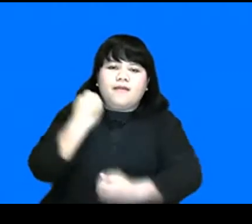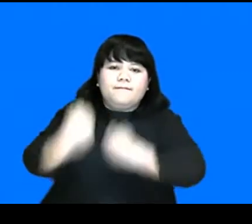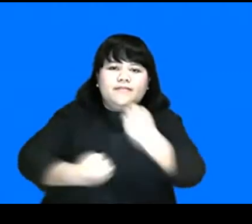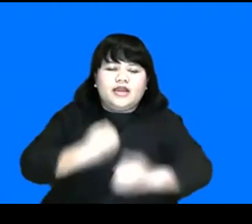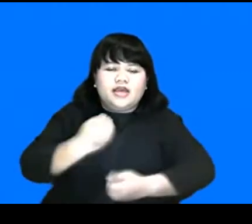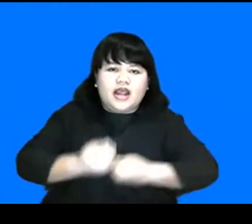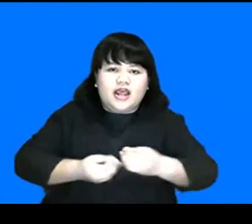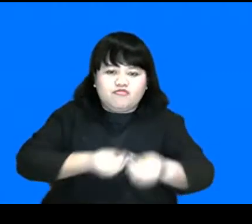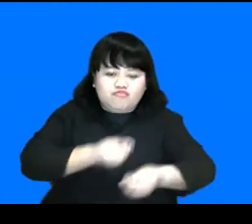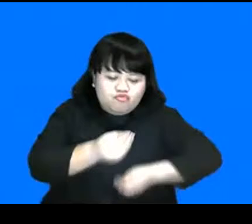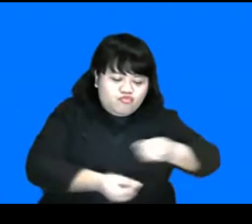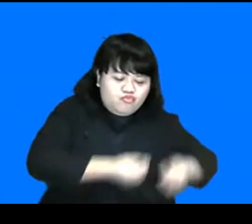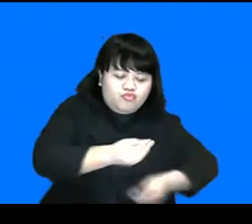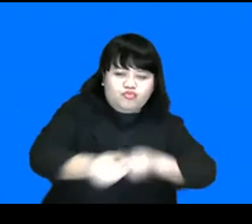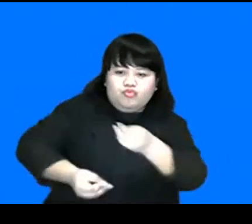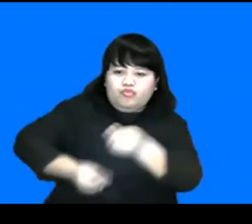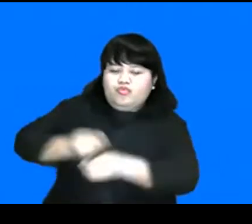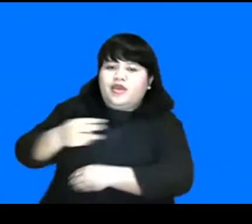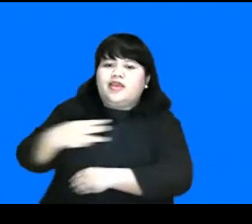can take on this question?